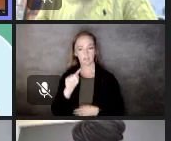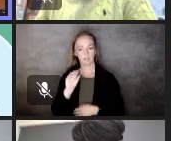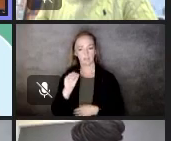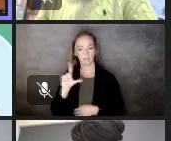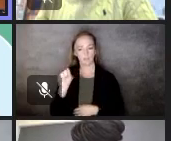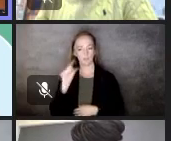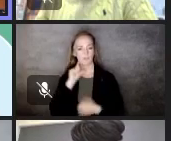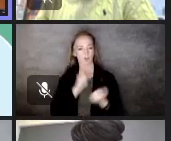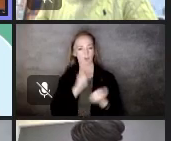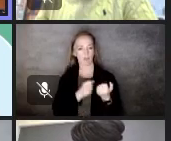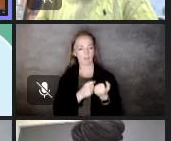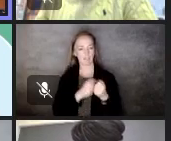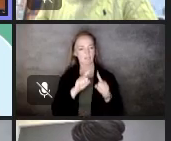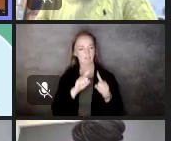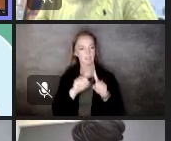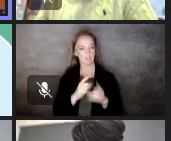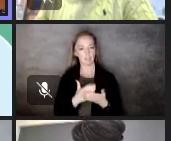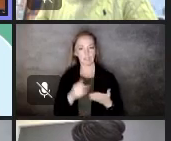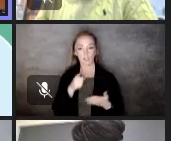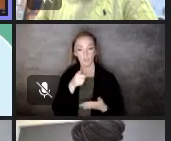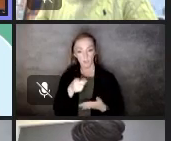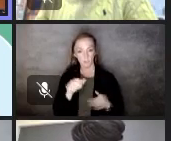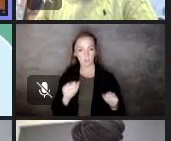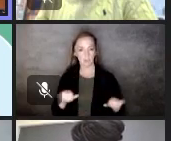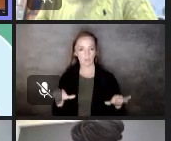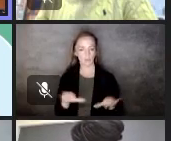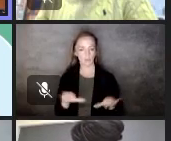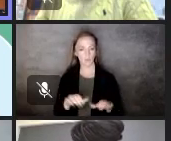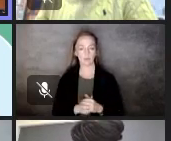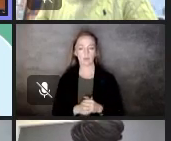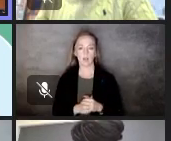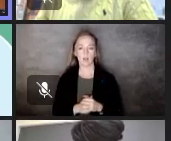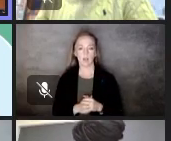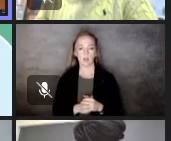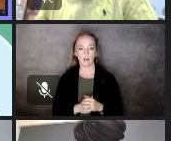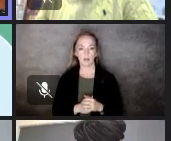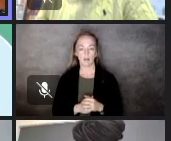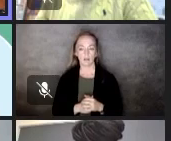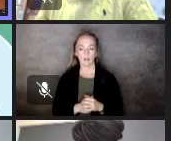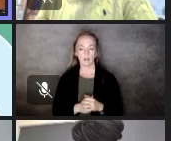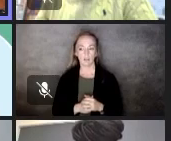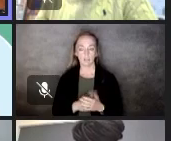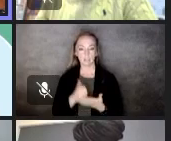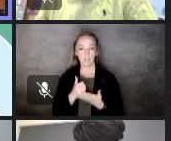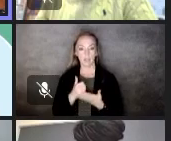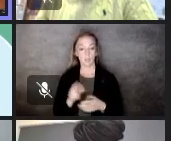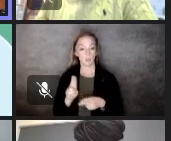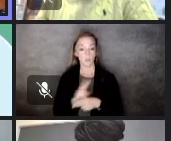different things that you can do to help use your voice?